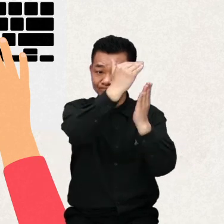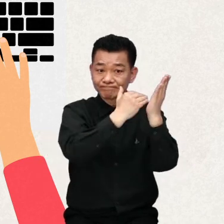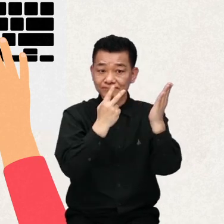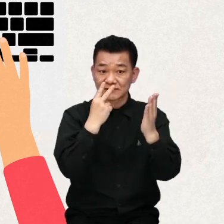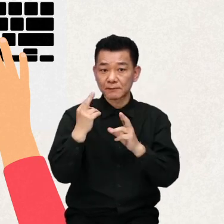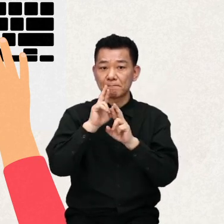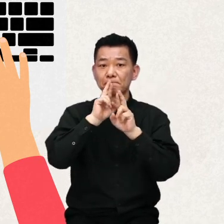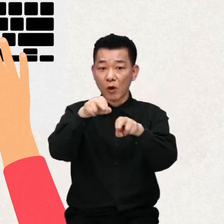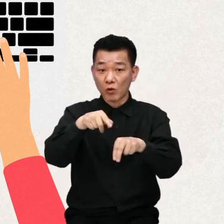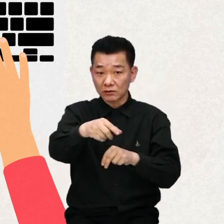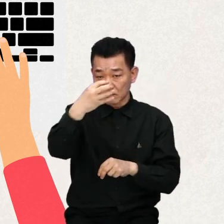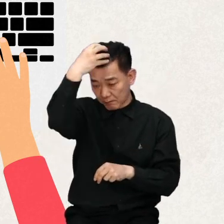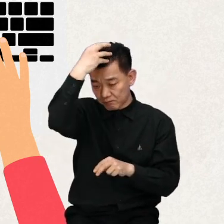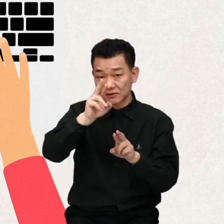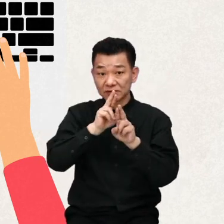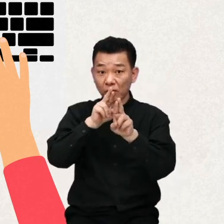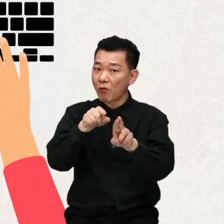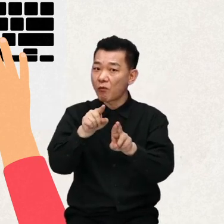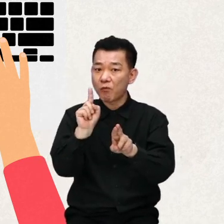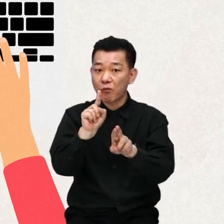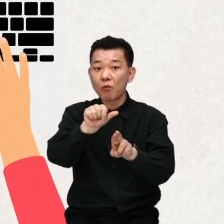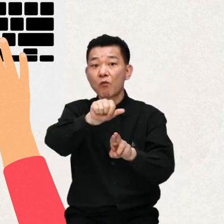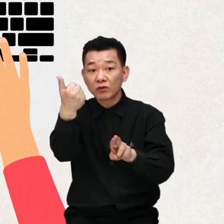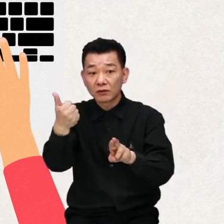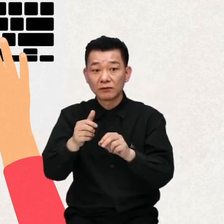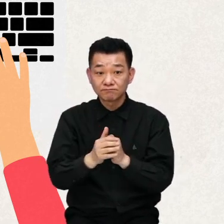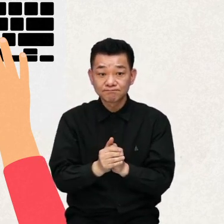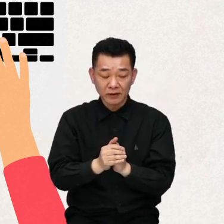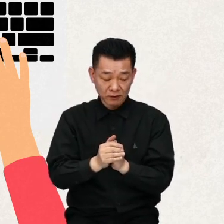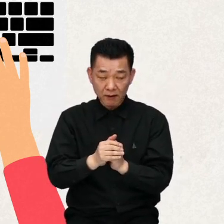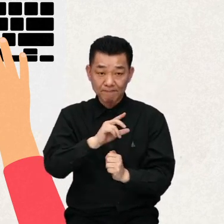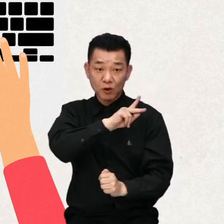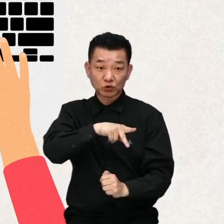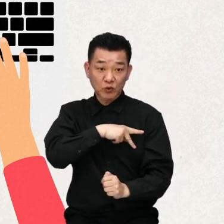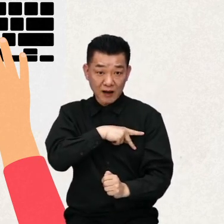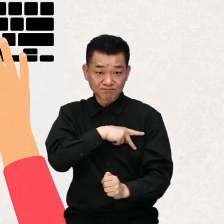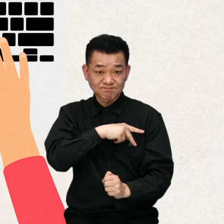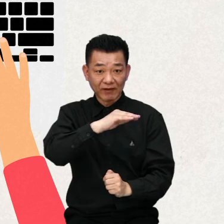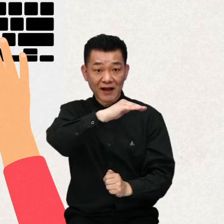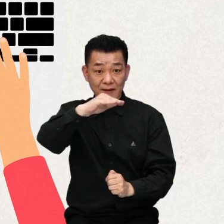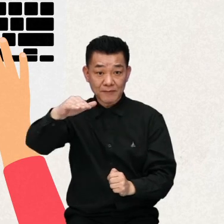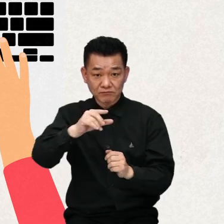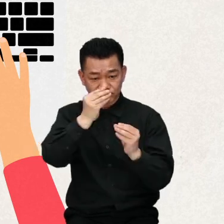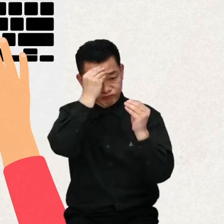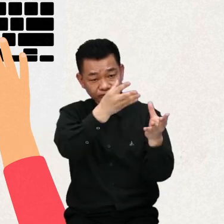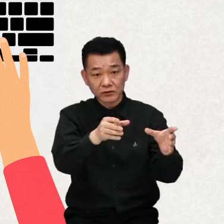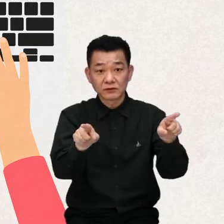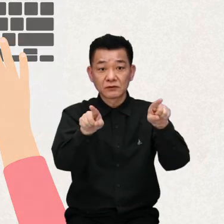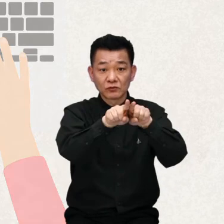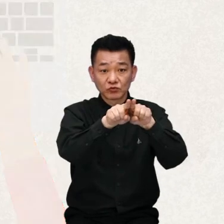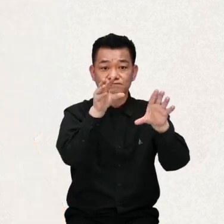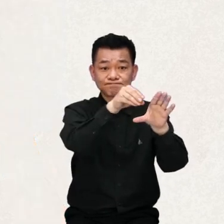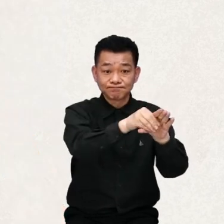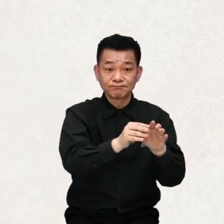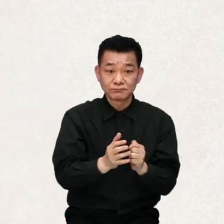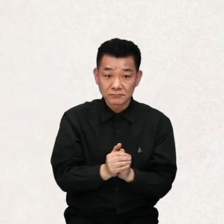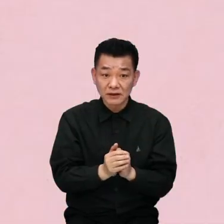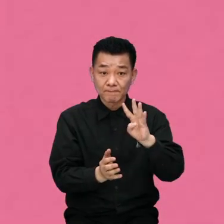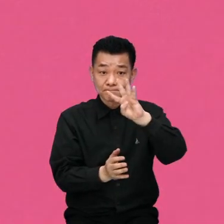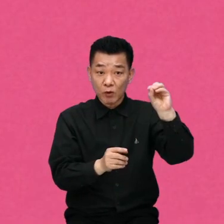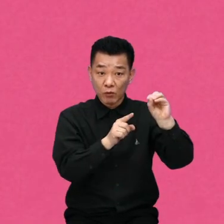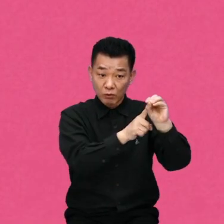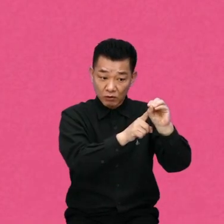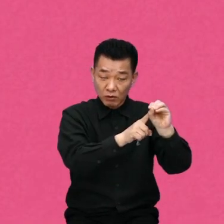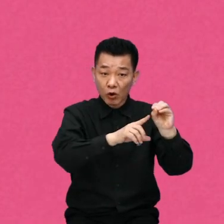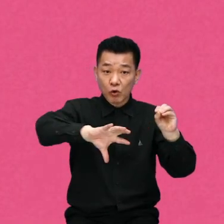years. It can include reports on individual level aside from the reports by states parties. And in